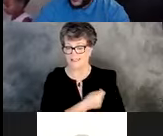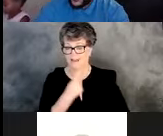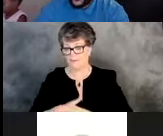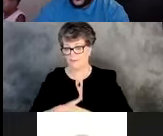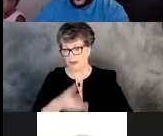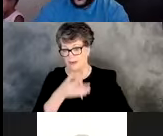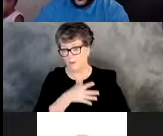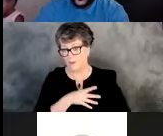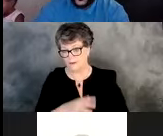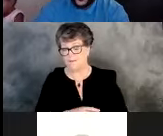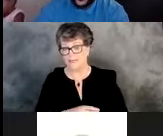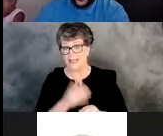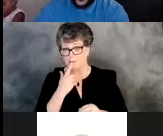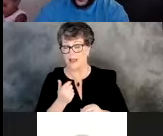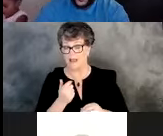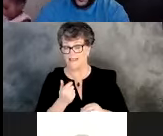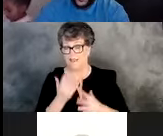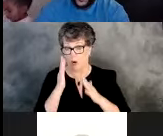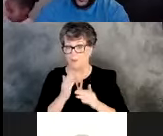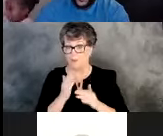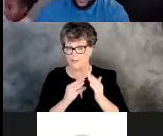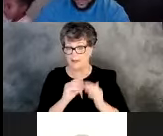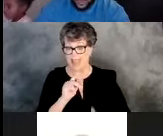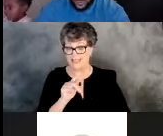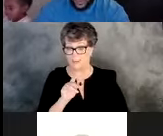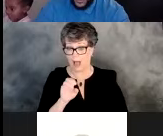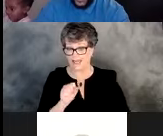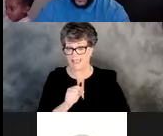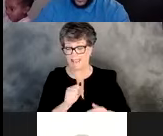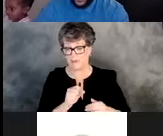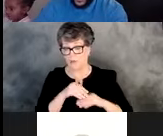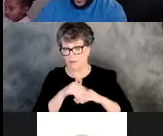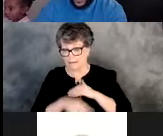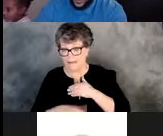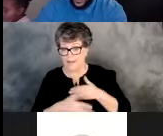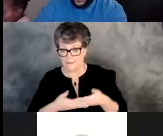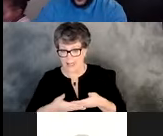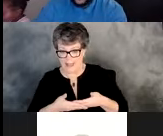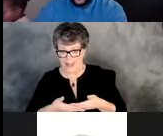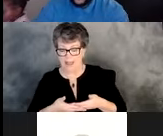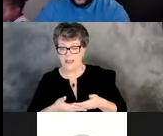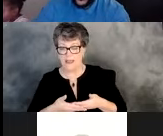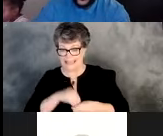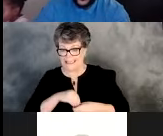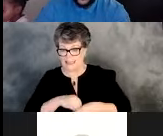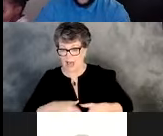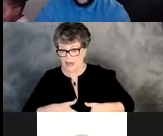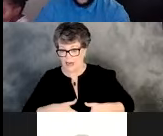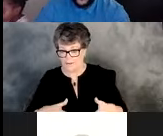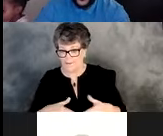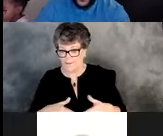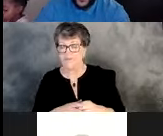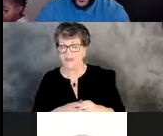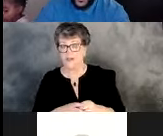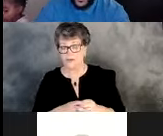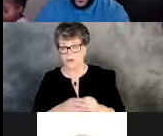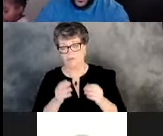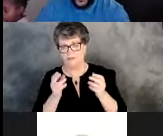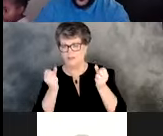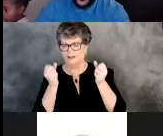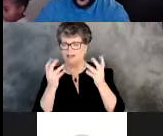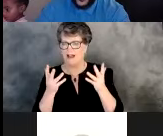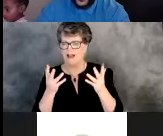pregnancy is for the hope that some of the antibodies would be transferred to the baby in utero. And so there is a lot